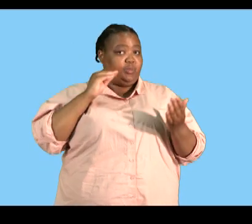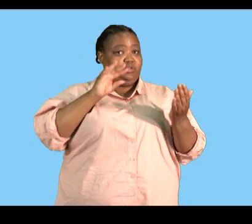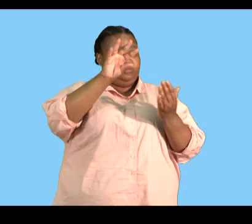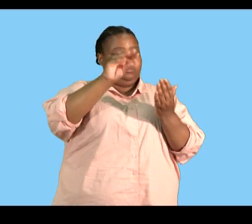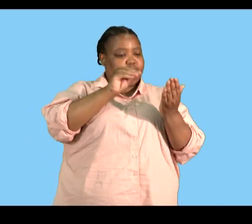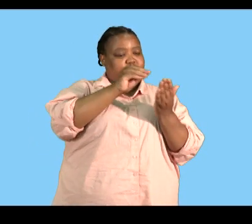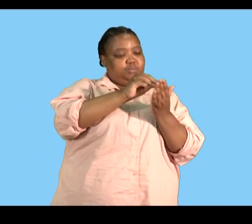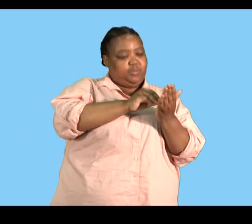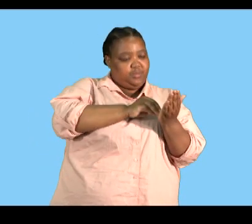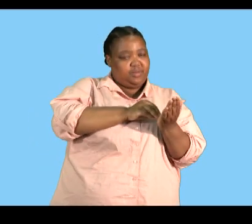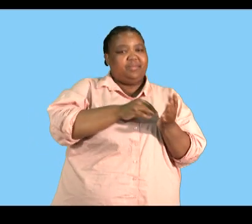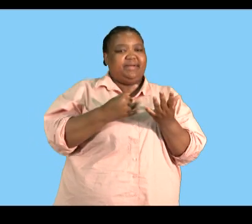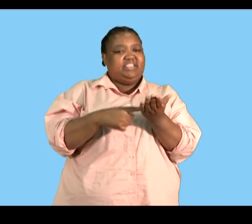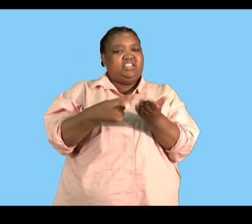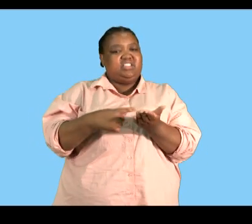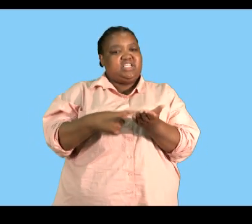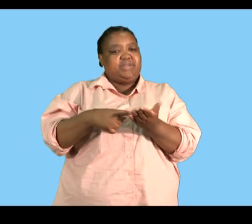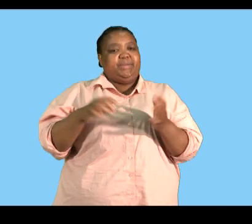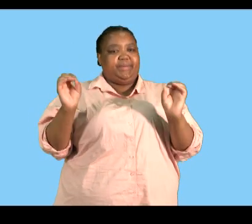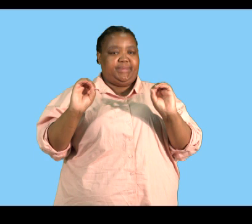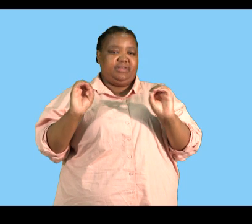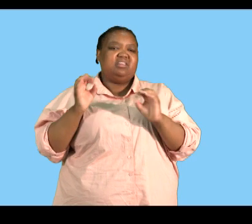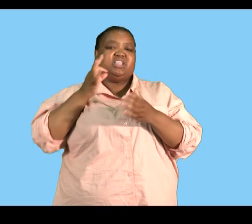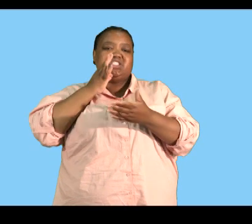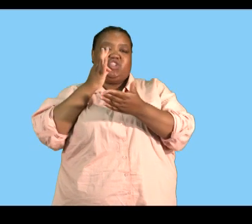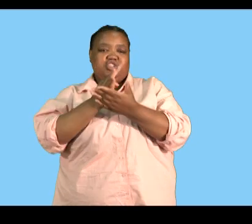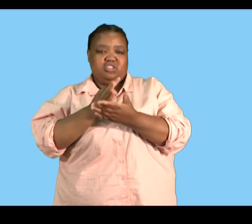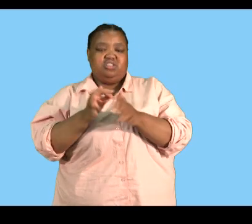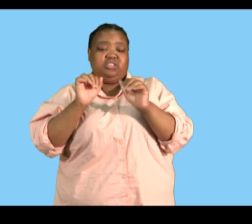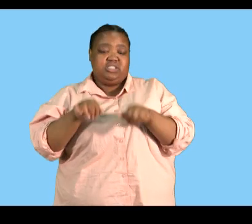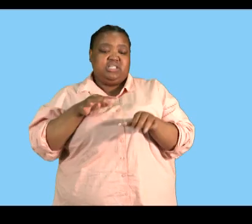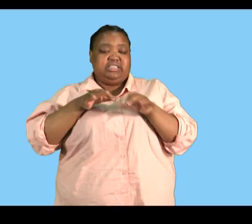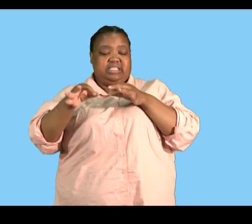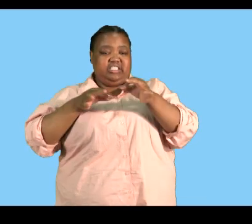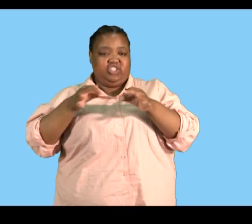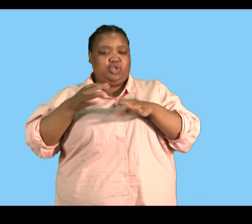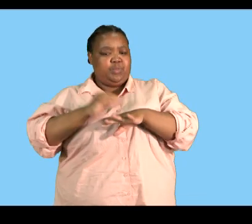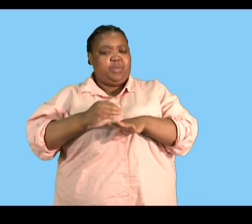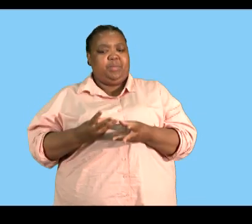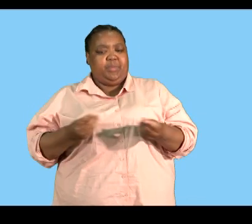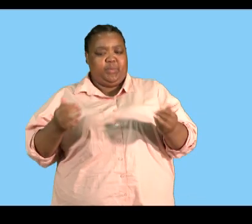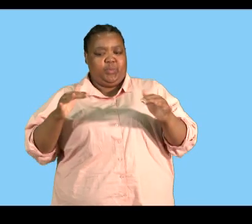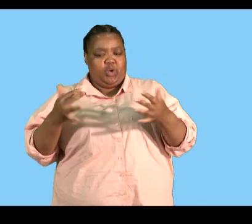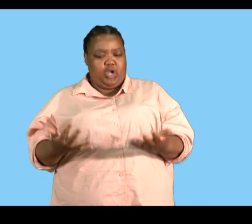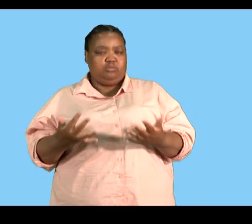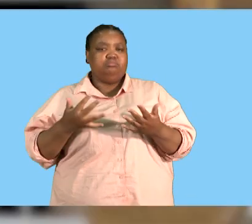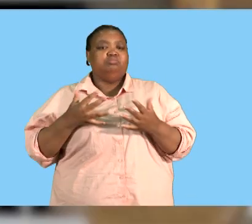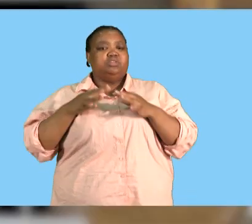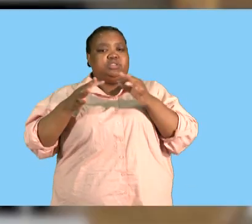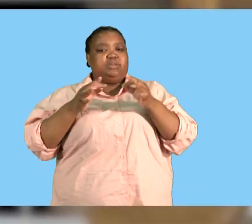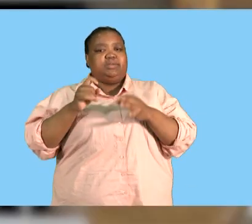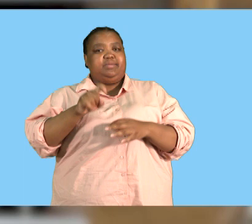without discussion. And suggestion, you'll have to offer an explanation or a solution.